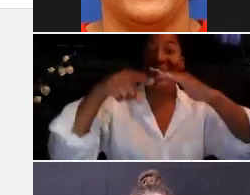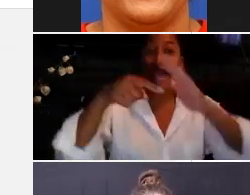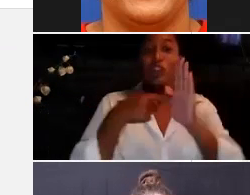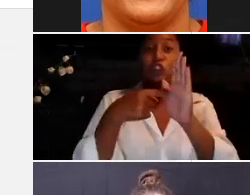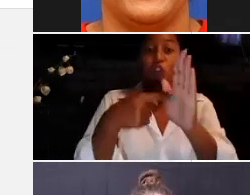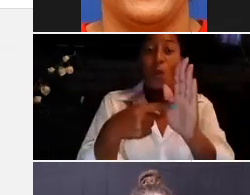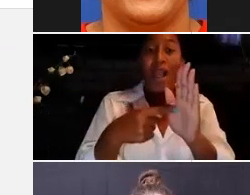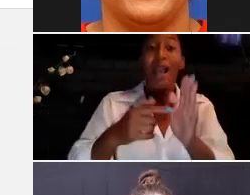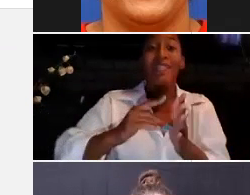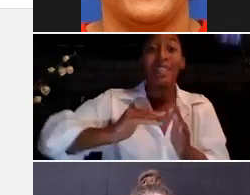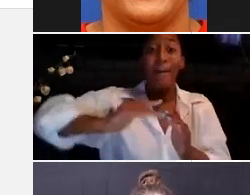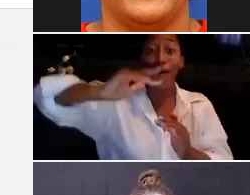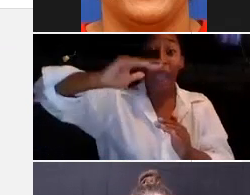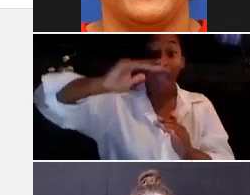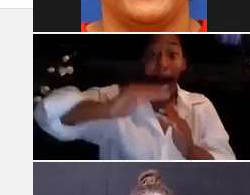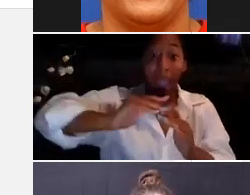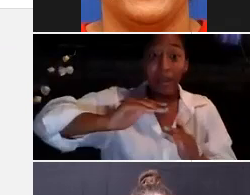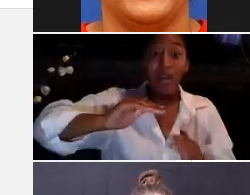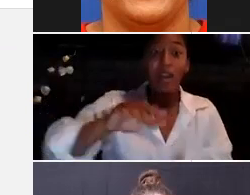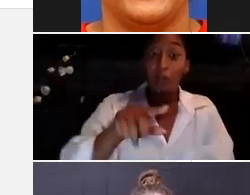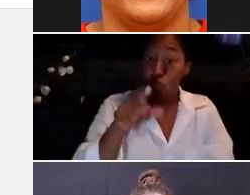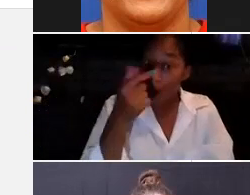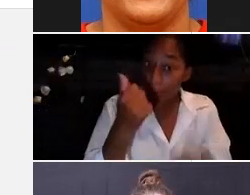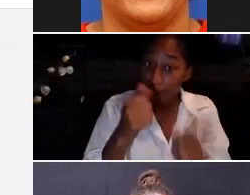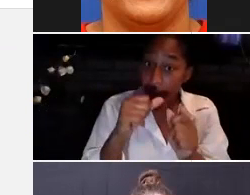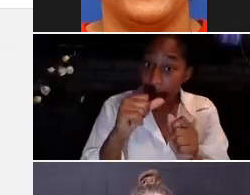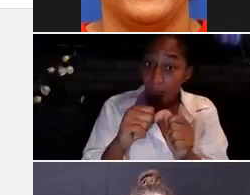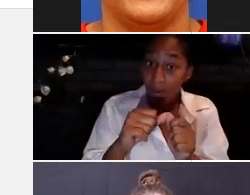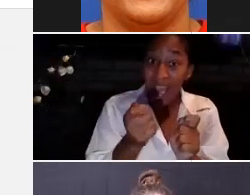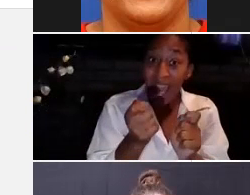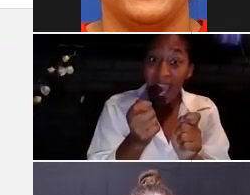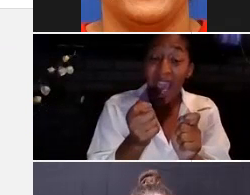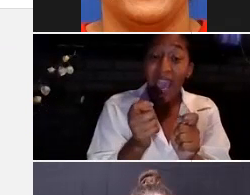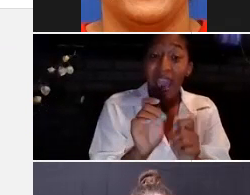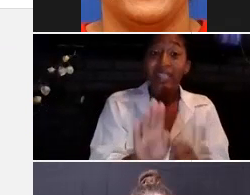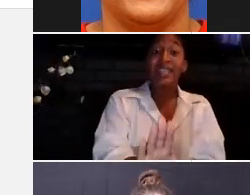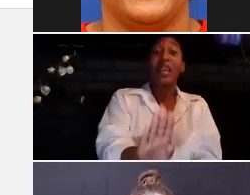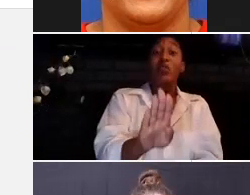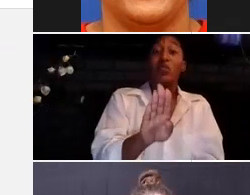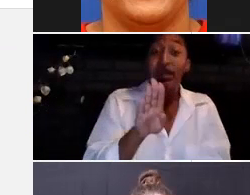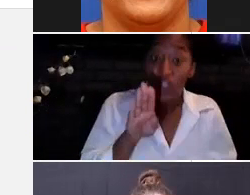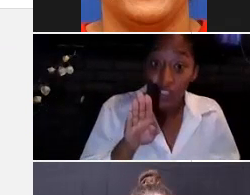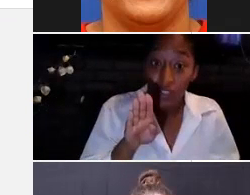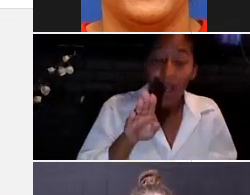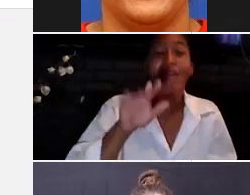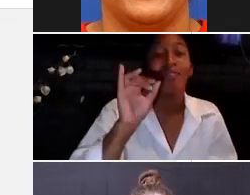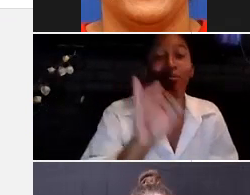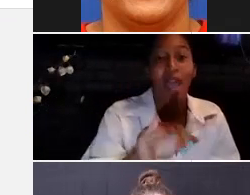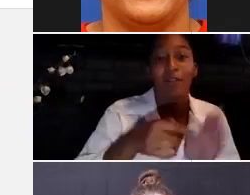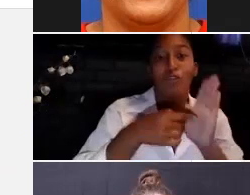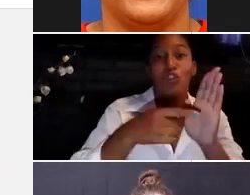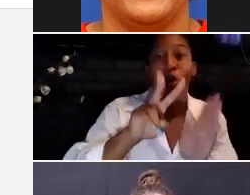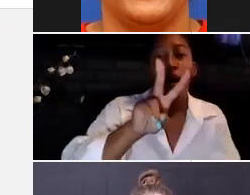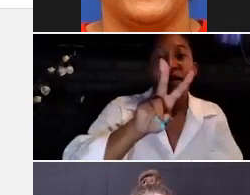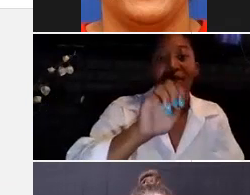remember, acceleration is a vector. So we replace A with minus